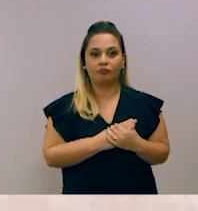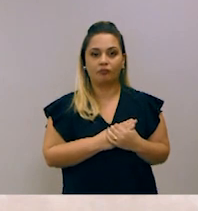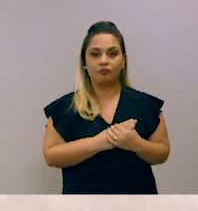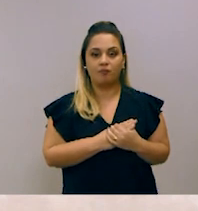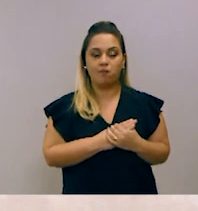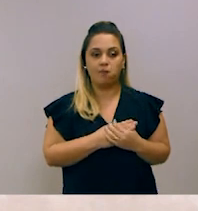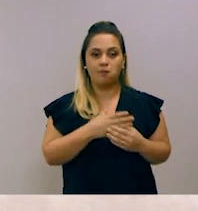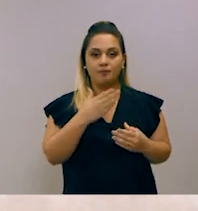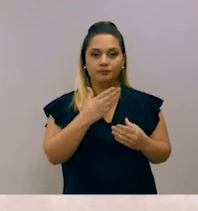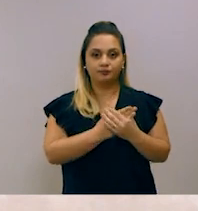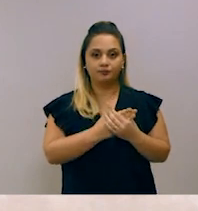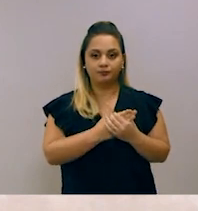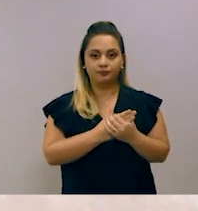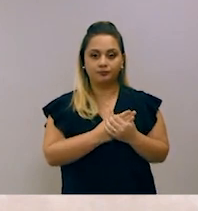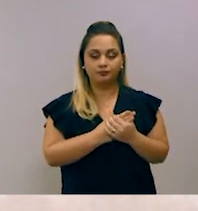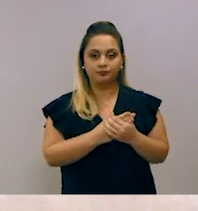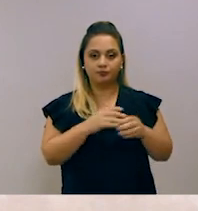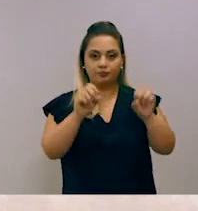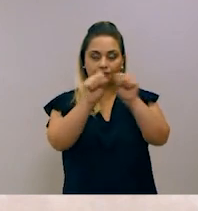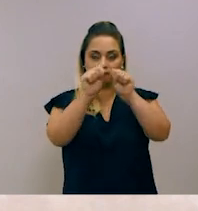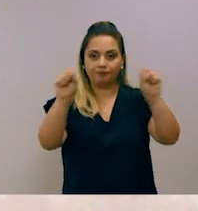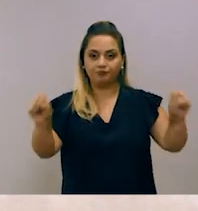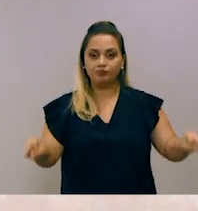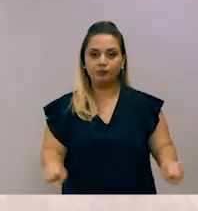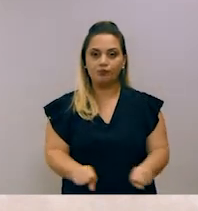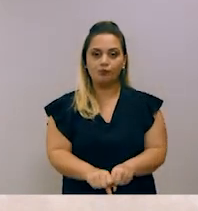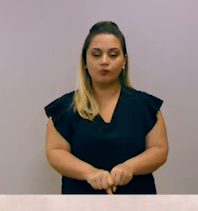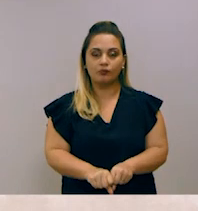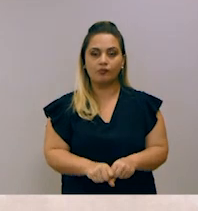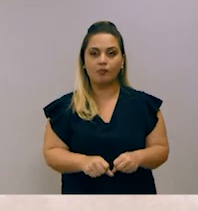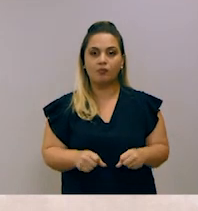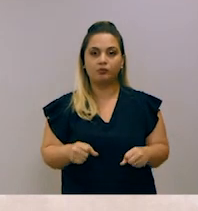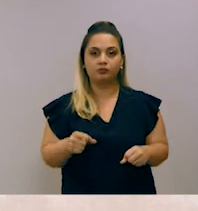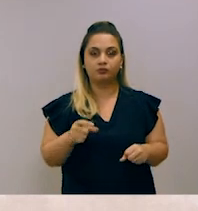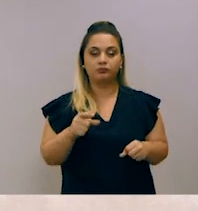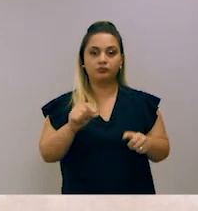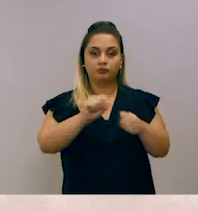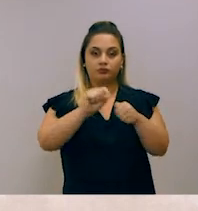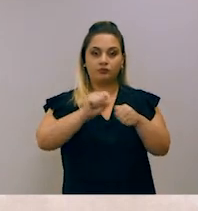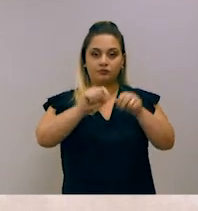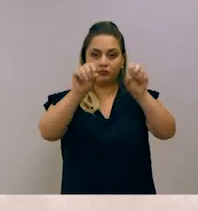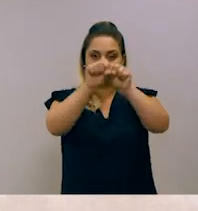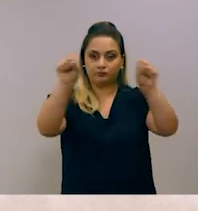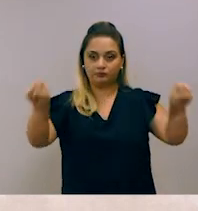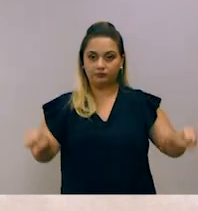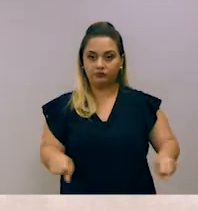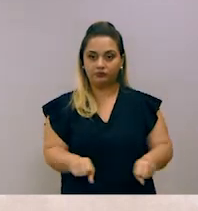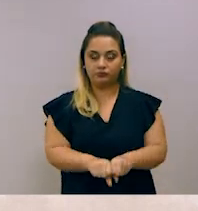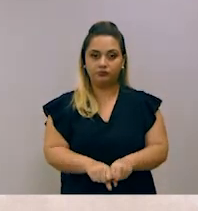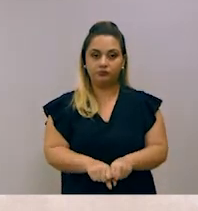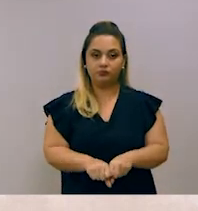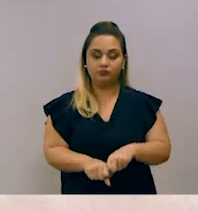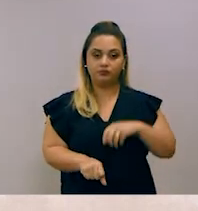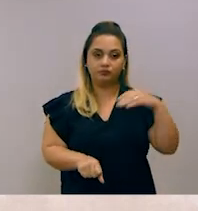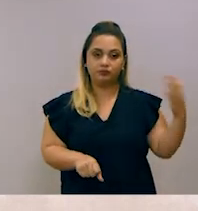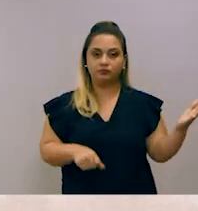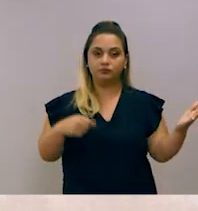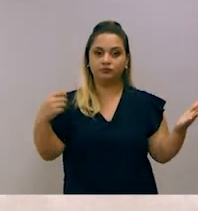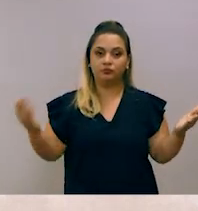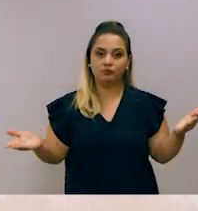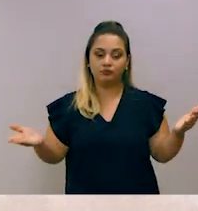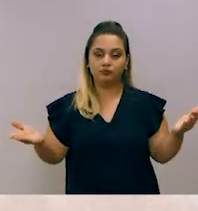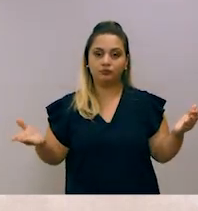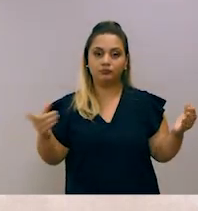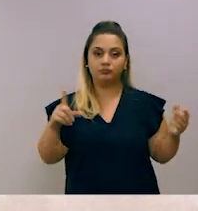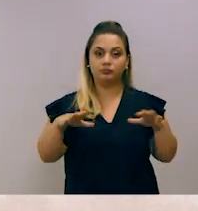the work process, the system that supports this movement of the work in the cabinets and the